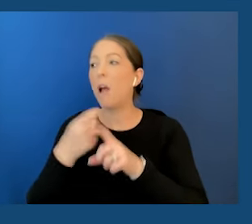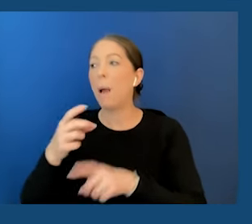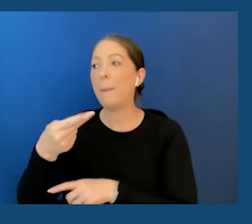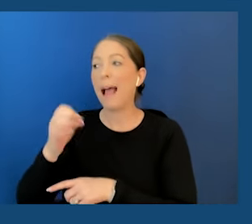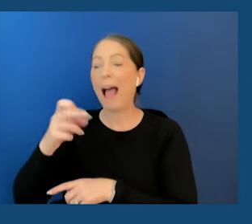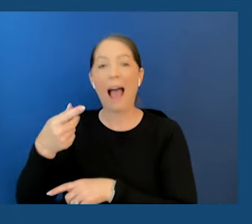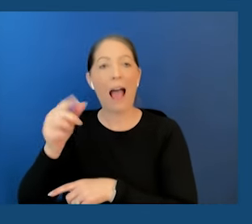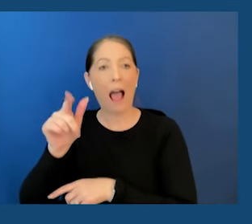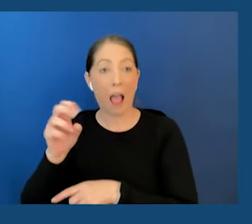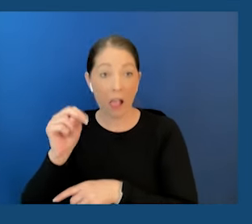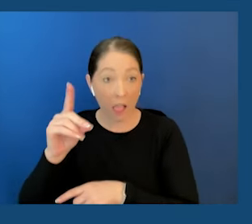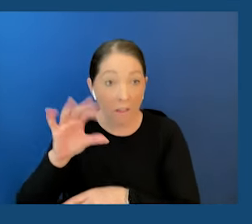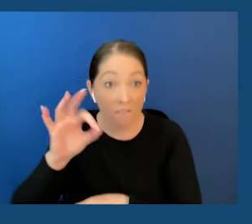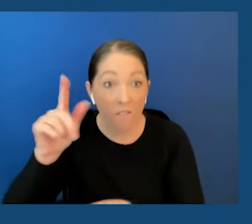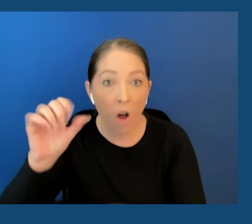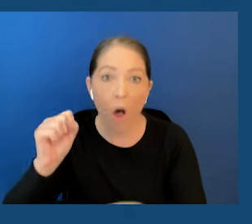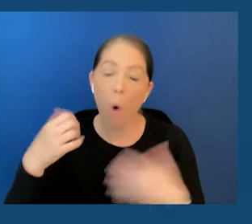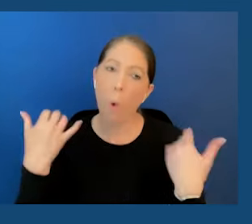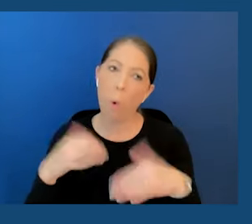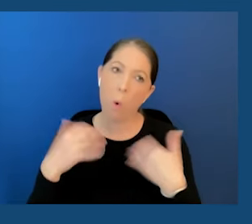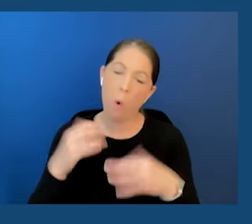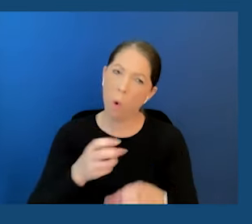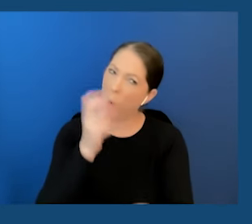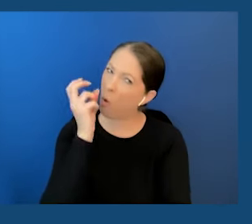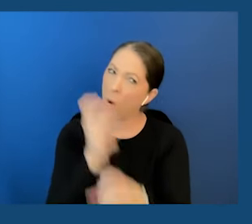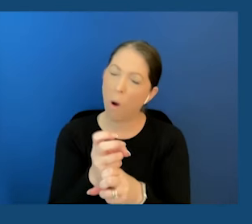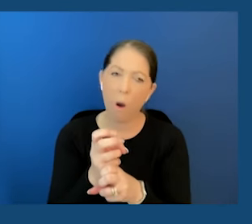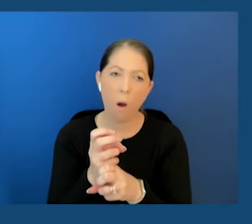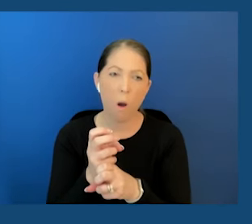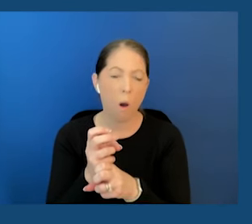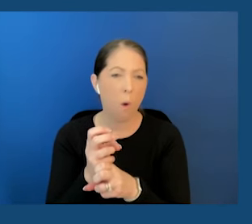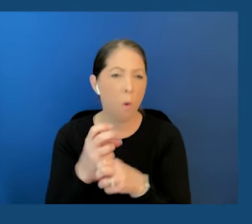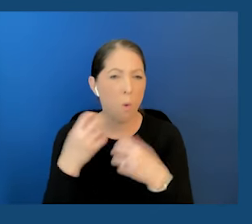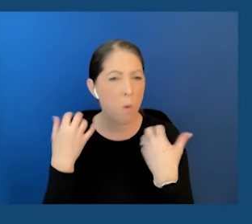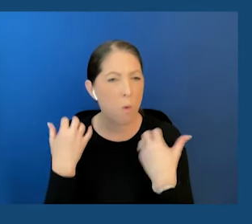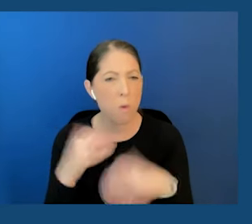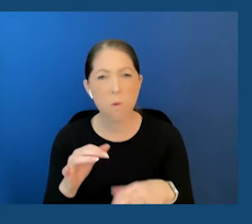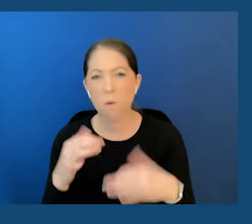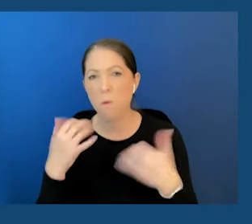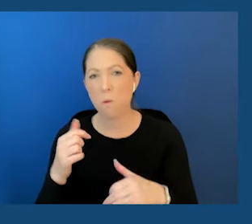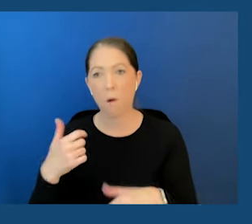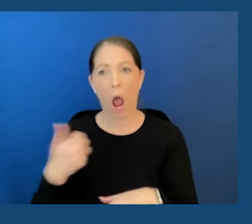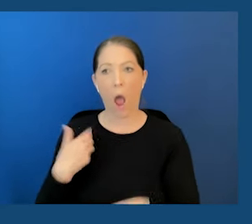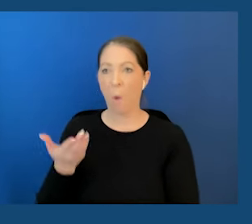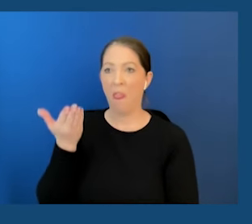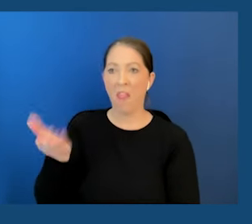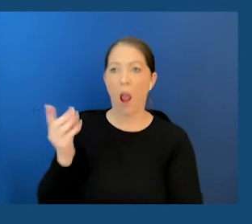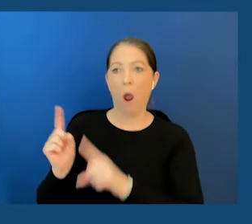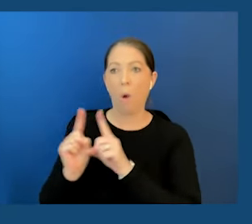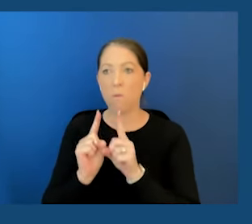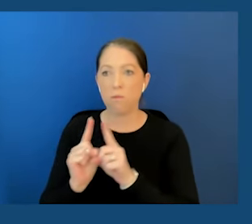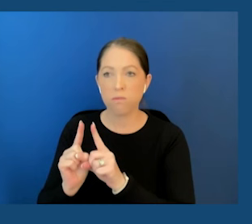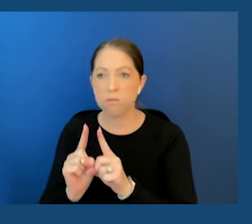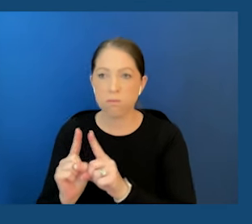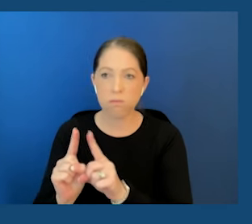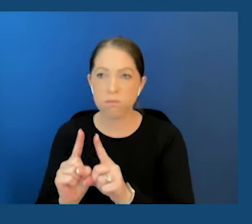Oh, yeah. That was tough. I was right out there and walking with the boots through flooded streets, and the downtown shut down, a loss